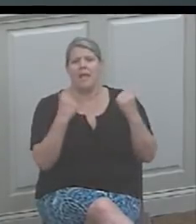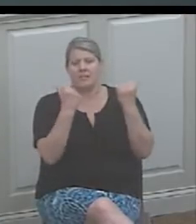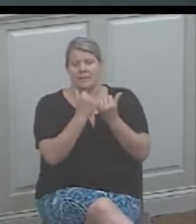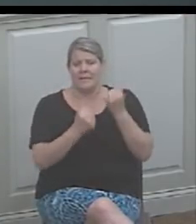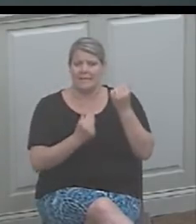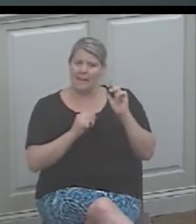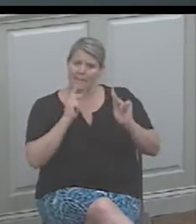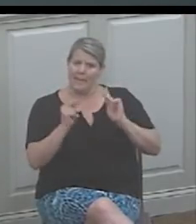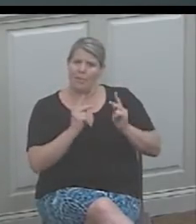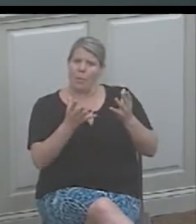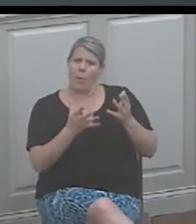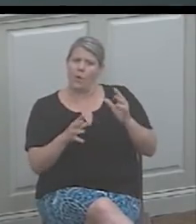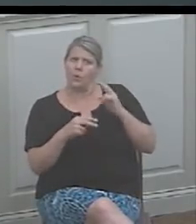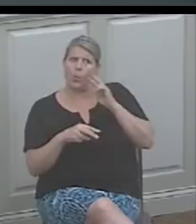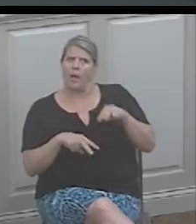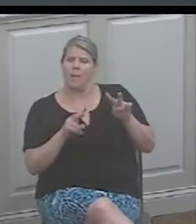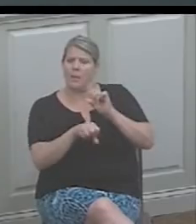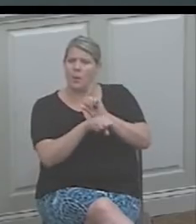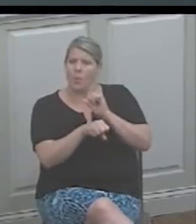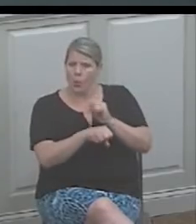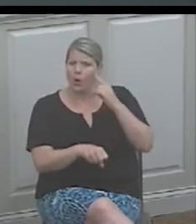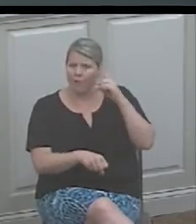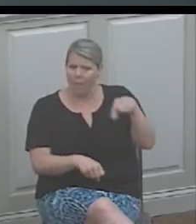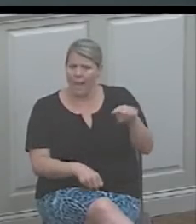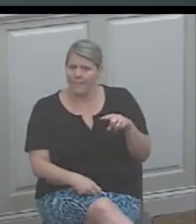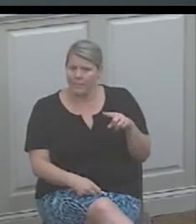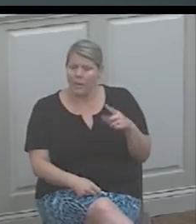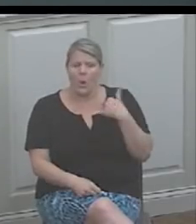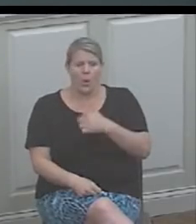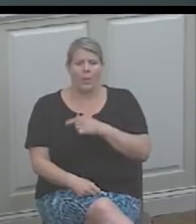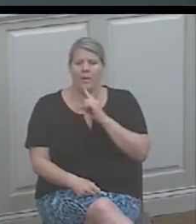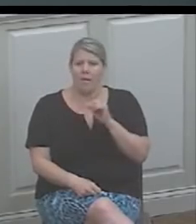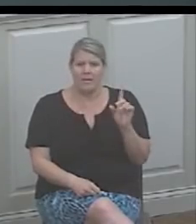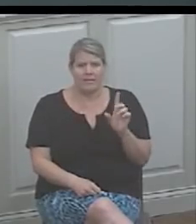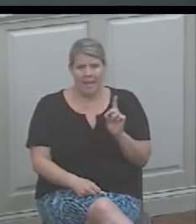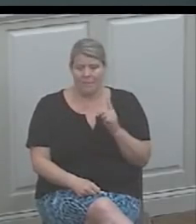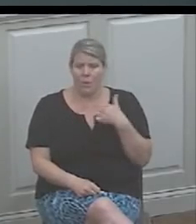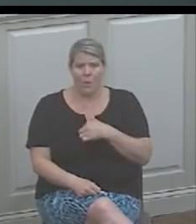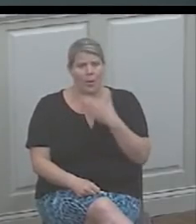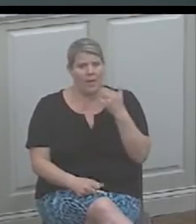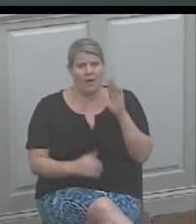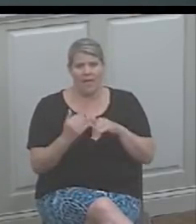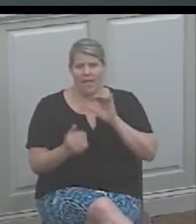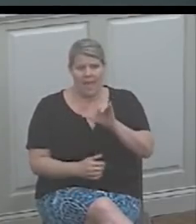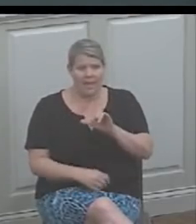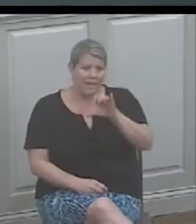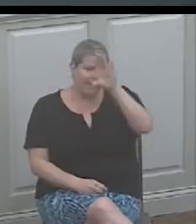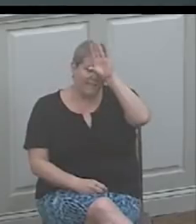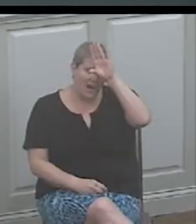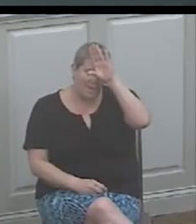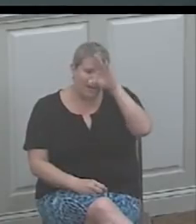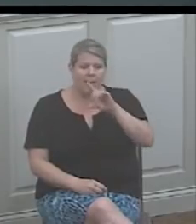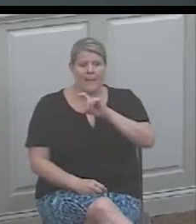for. We're Danville. We're better than that. These men and women that I work with are better than that. These firefighters that I've